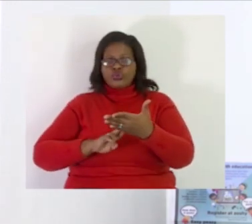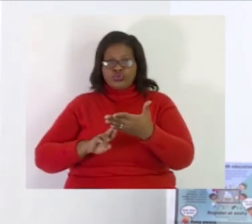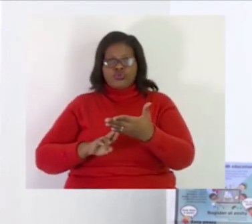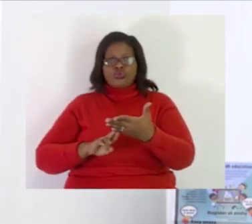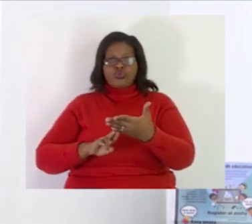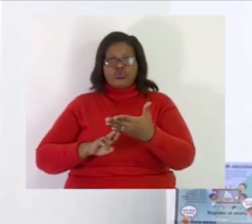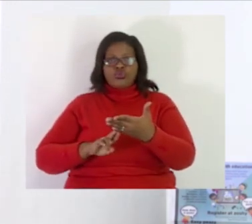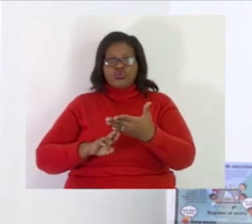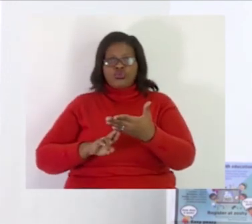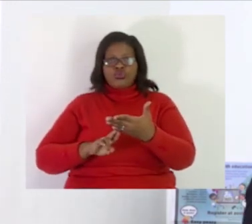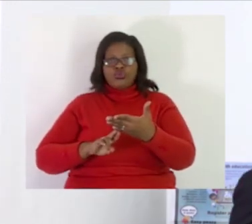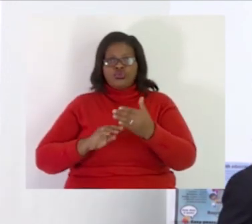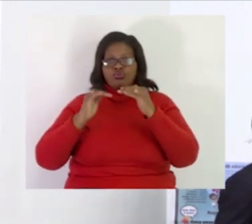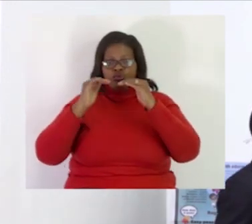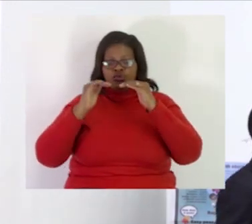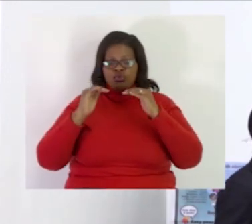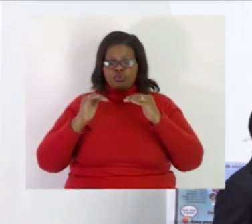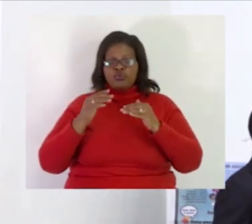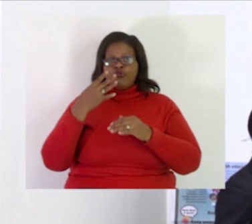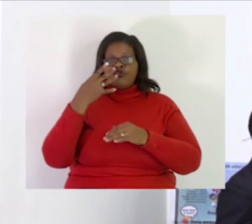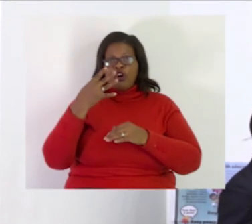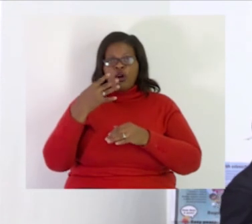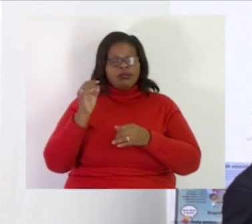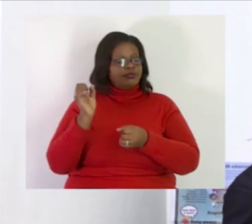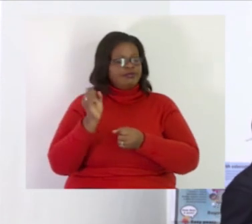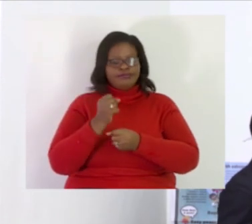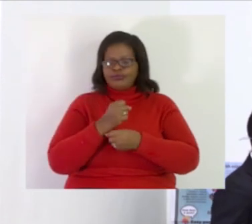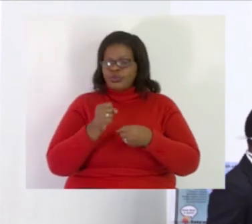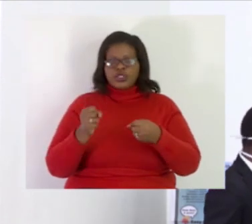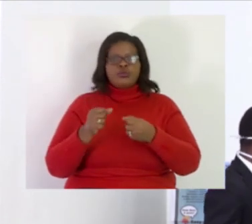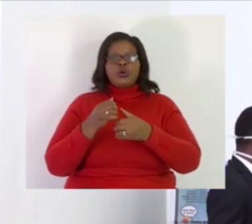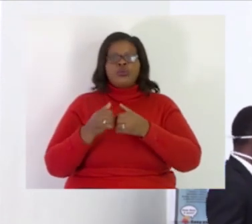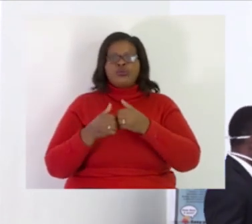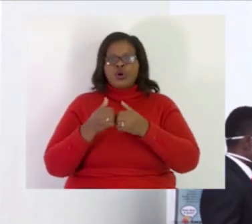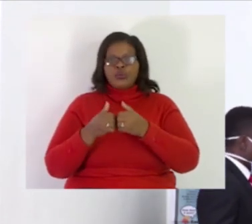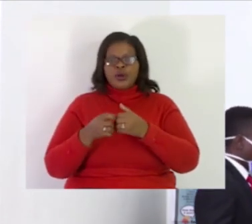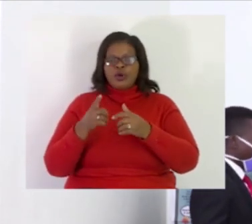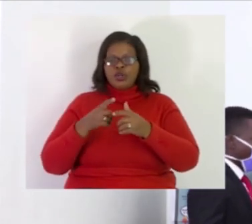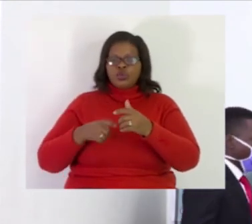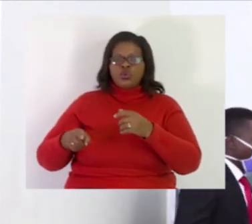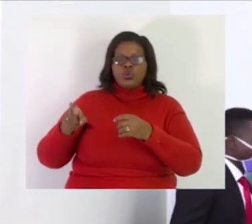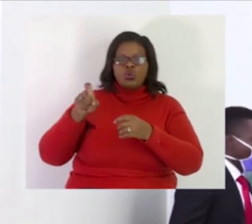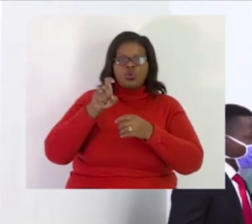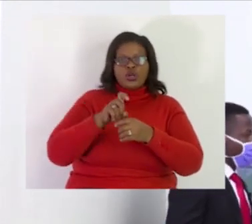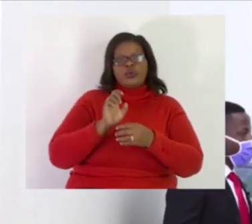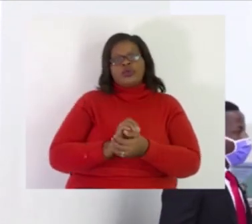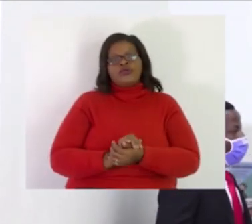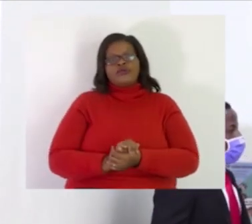4 components, then you never have a problem with rounding